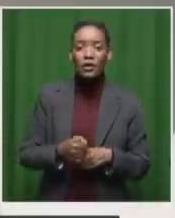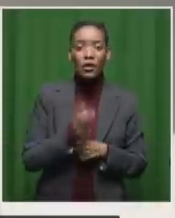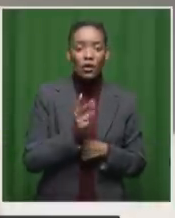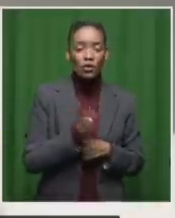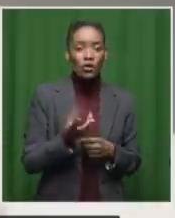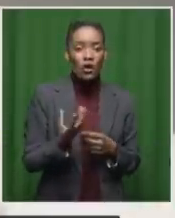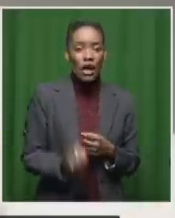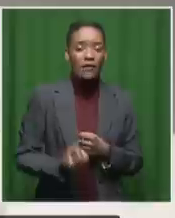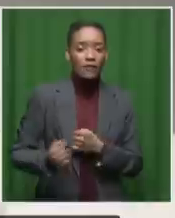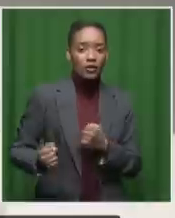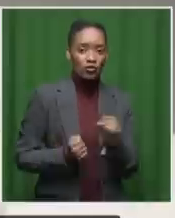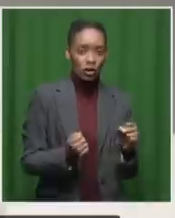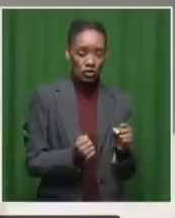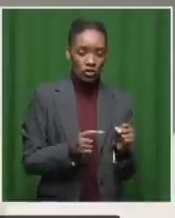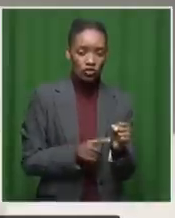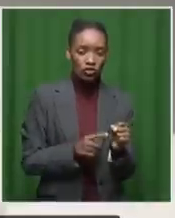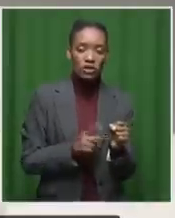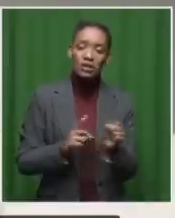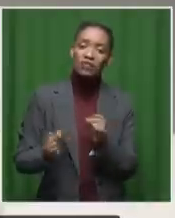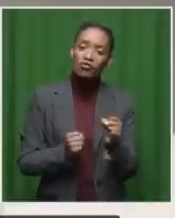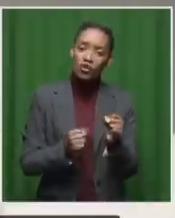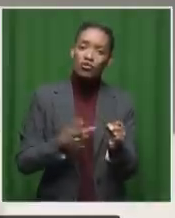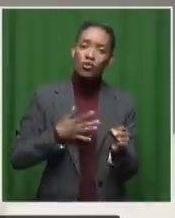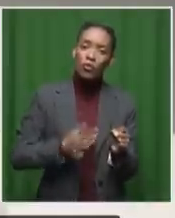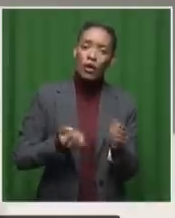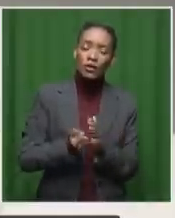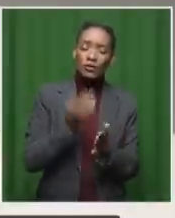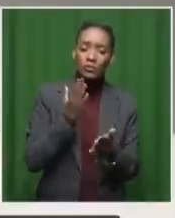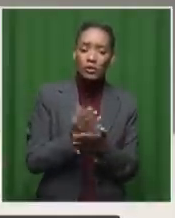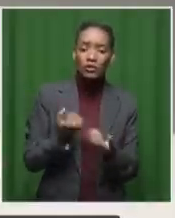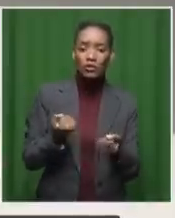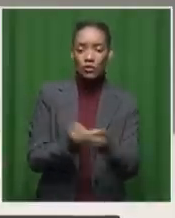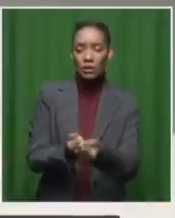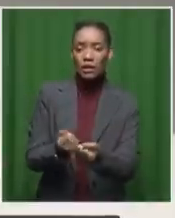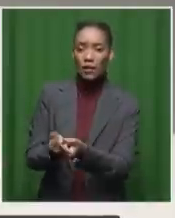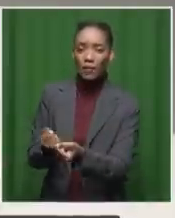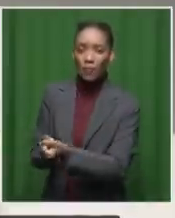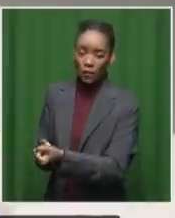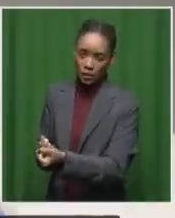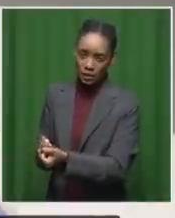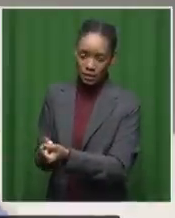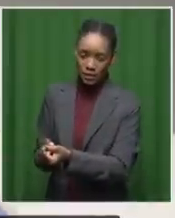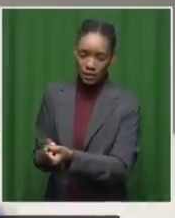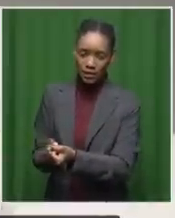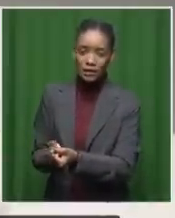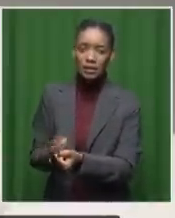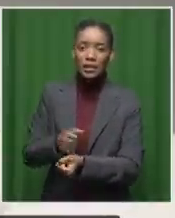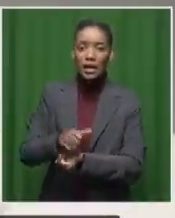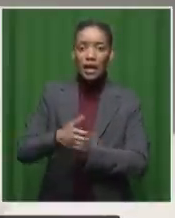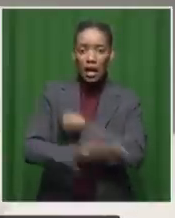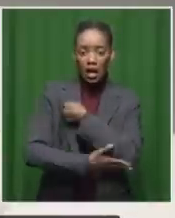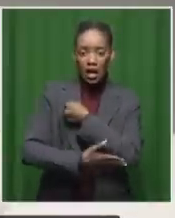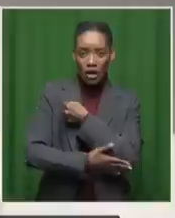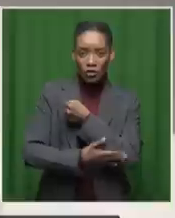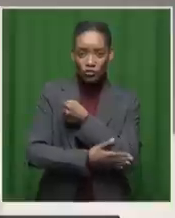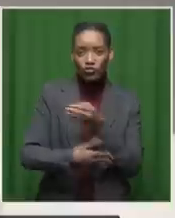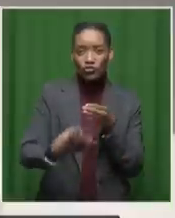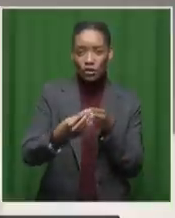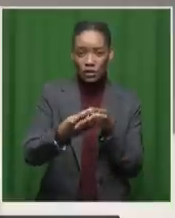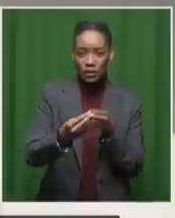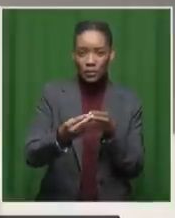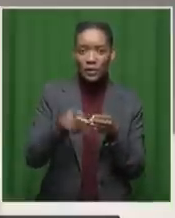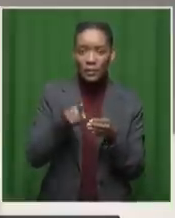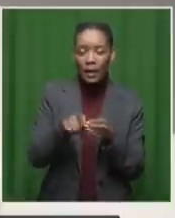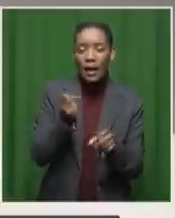to ensure support to our members that like this handover that we are doing for them to manufacture a lot